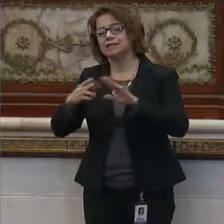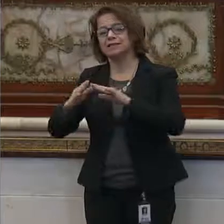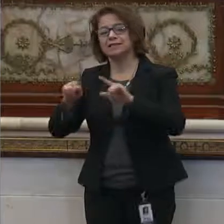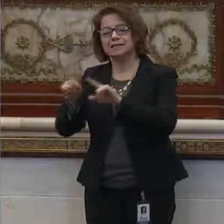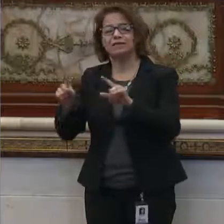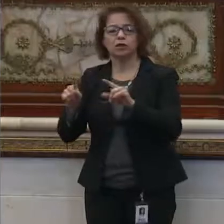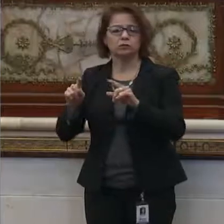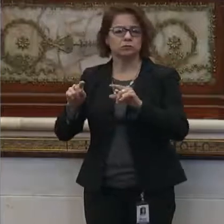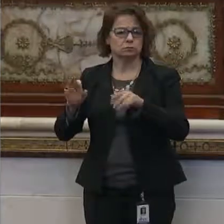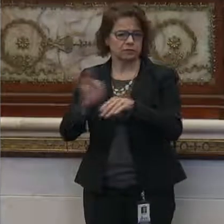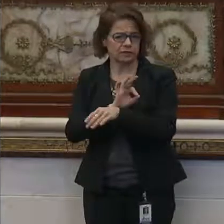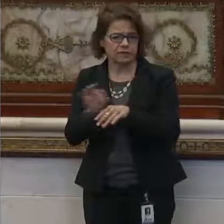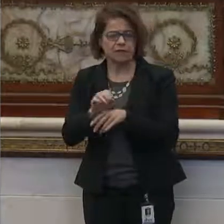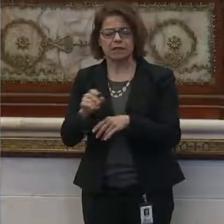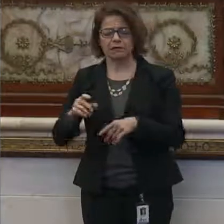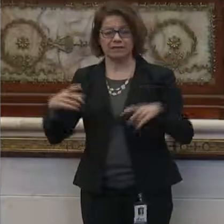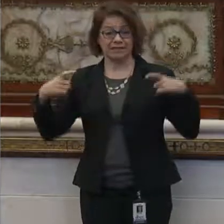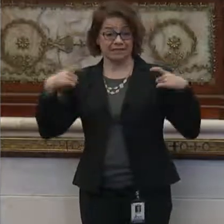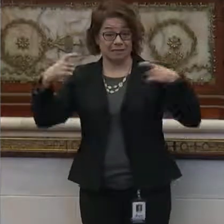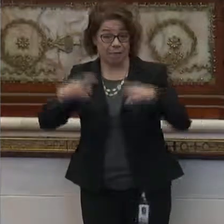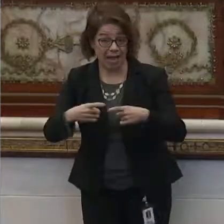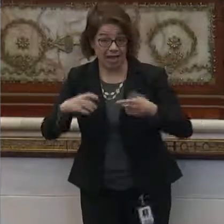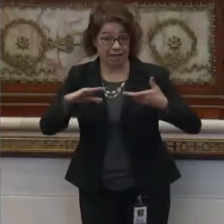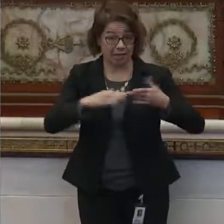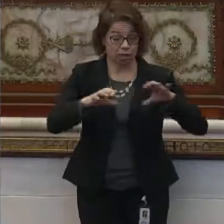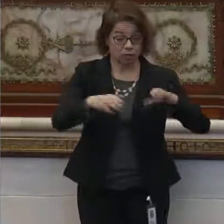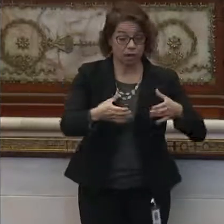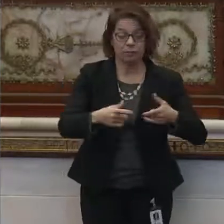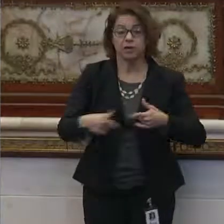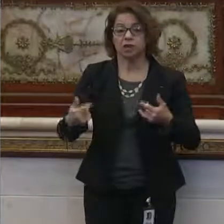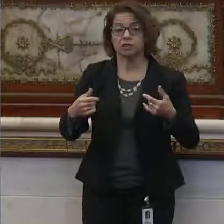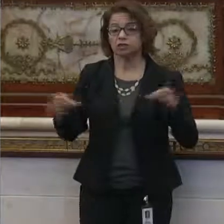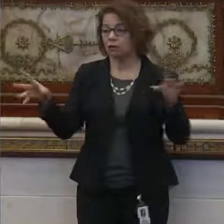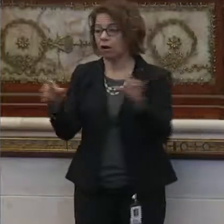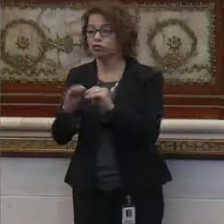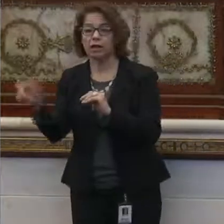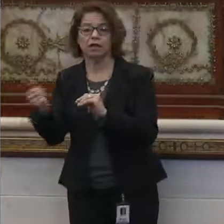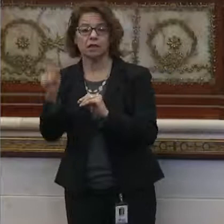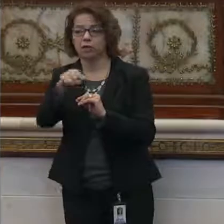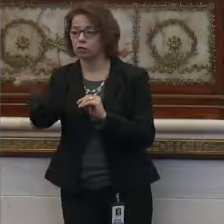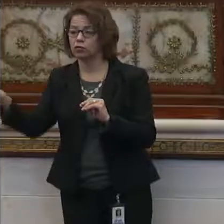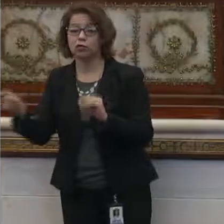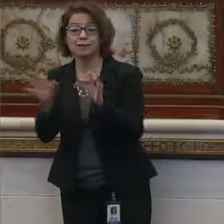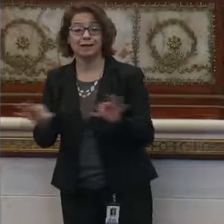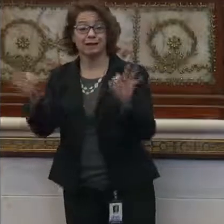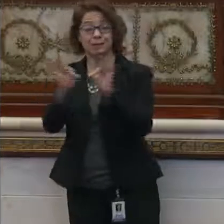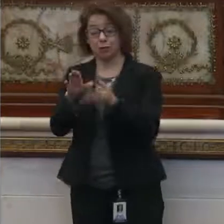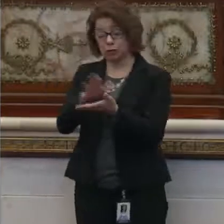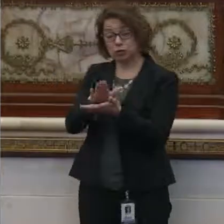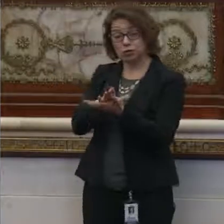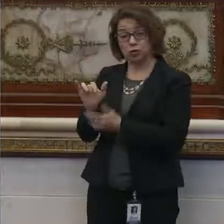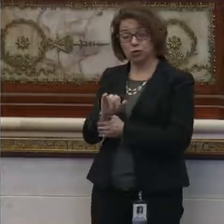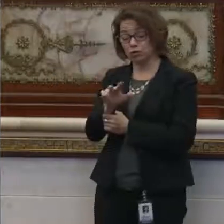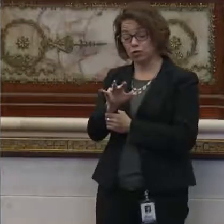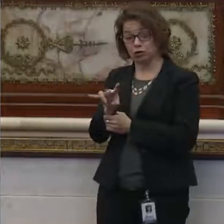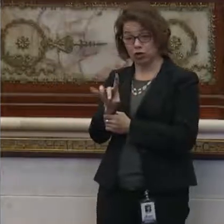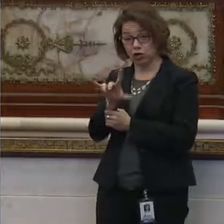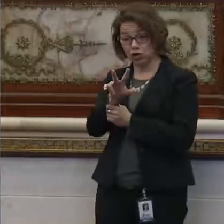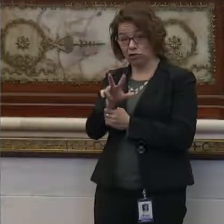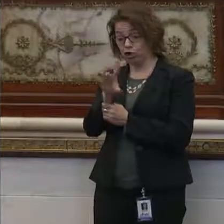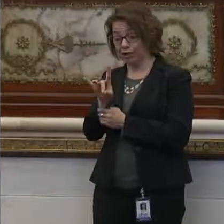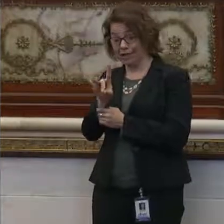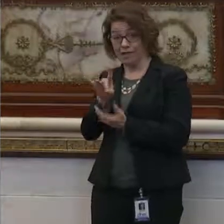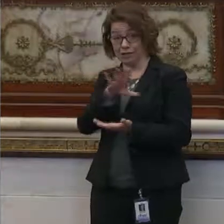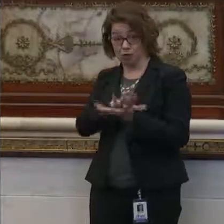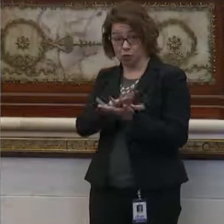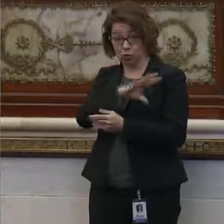a Hispanic population. And that's also important for us in our schools, in the 38 schools that we're